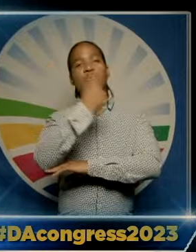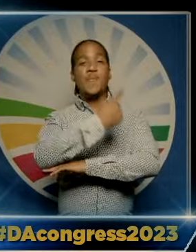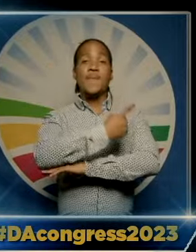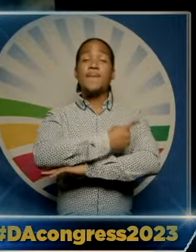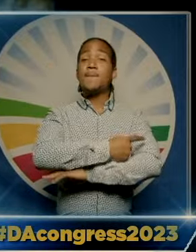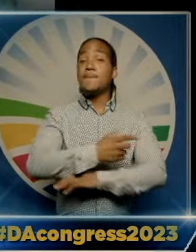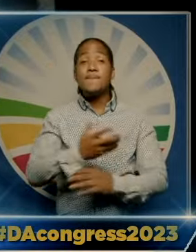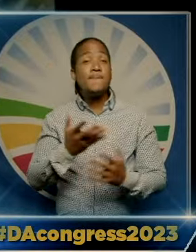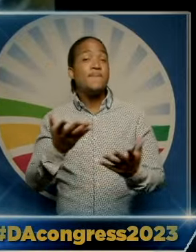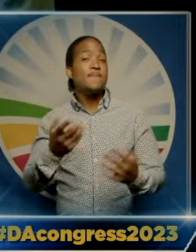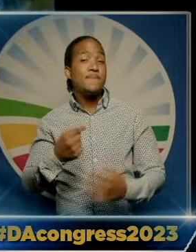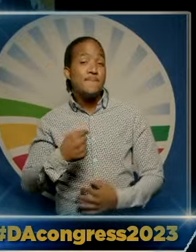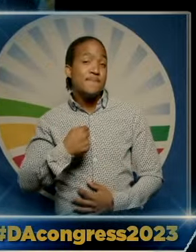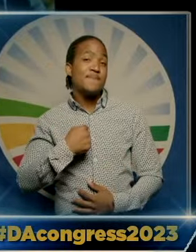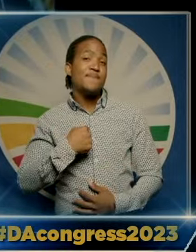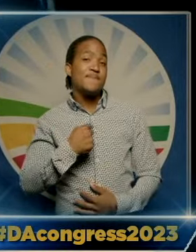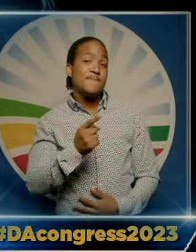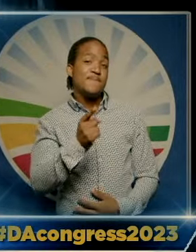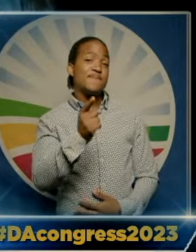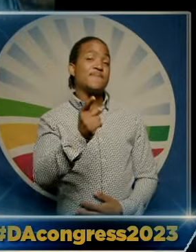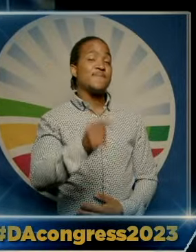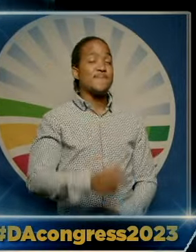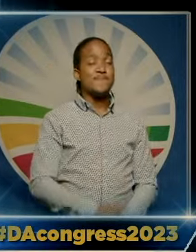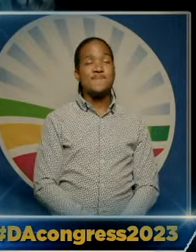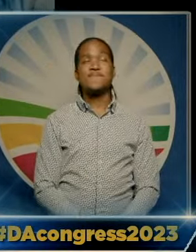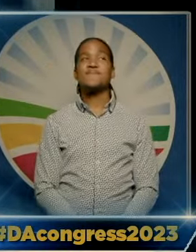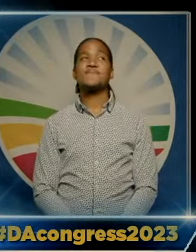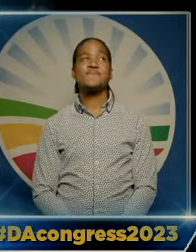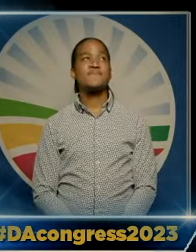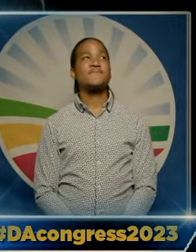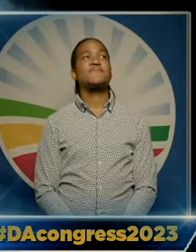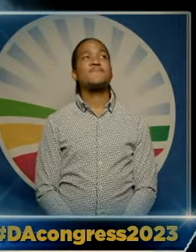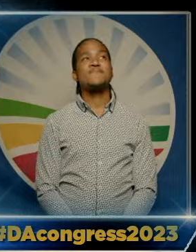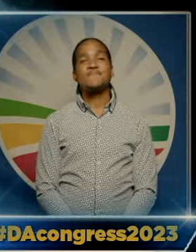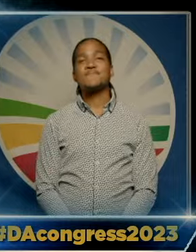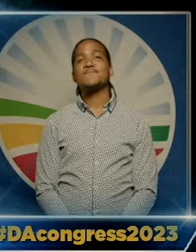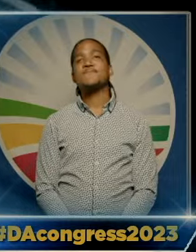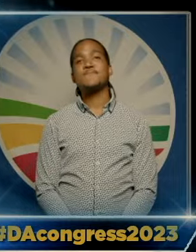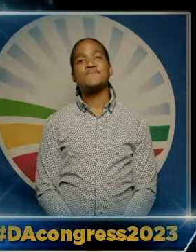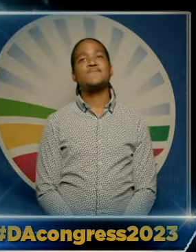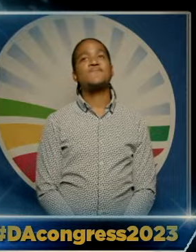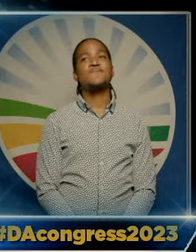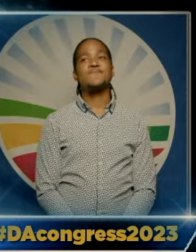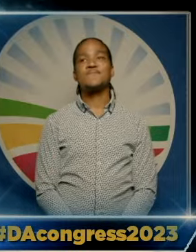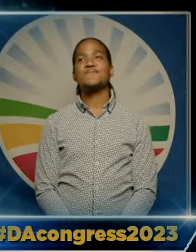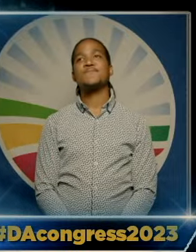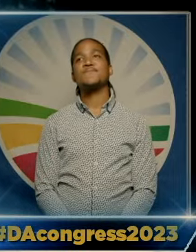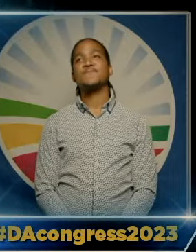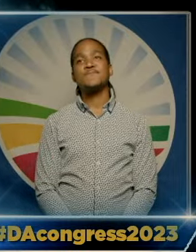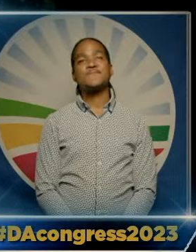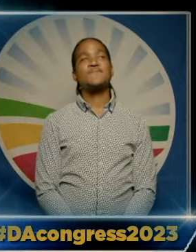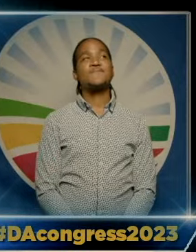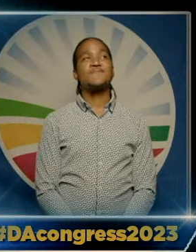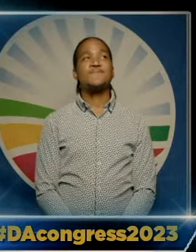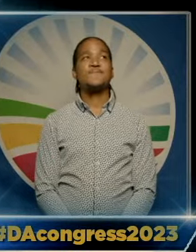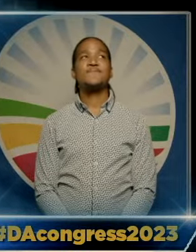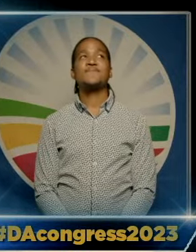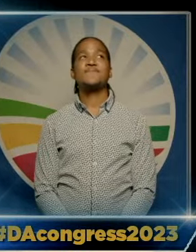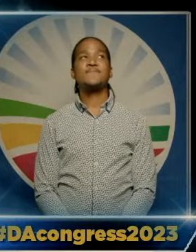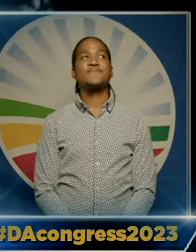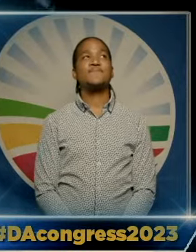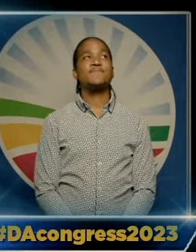you and me. So let's empower the community, create some opportunities. As potholes in die straat, gee dit vir die ouens wat op die stoep sit. And truthfully, we